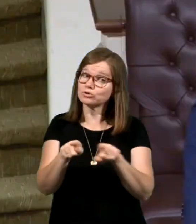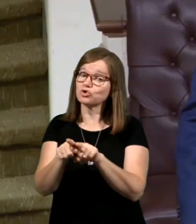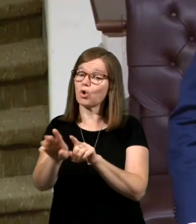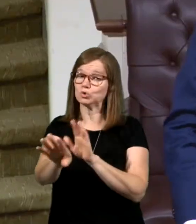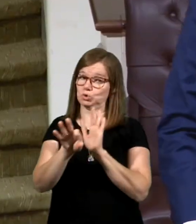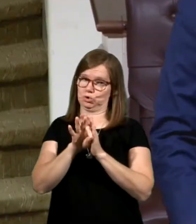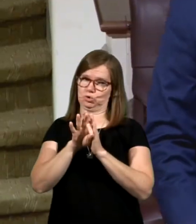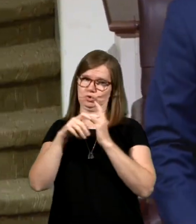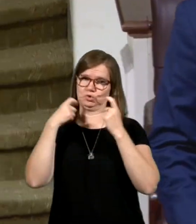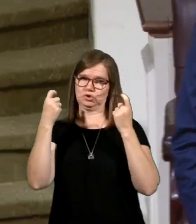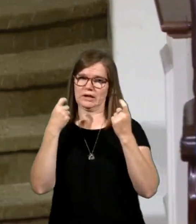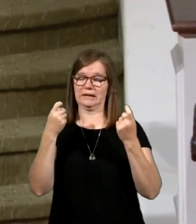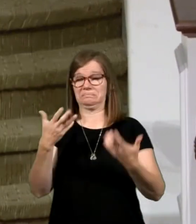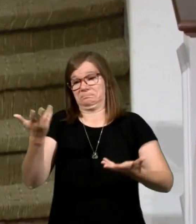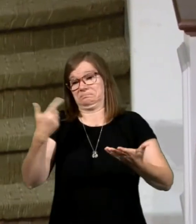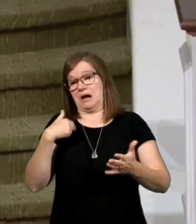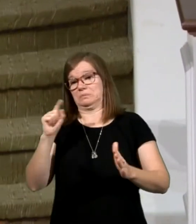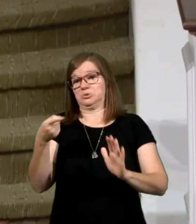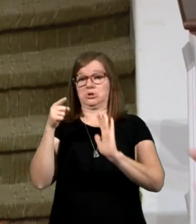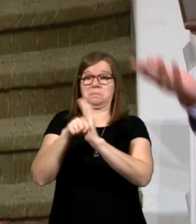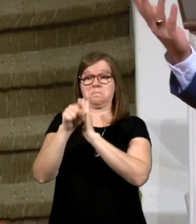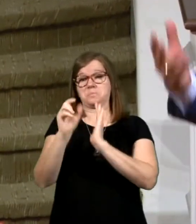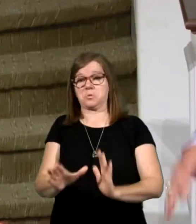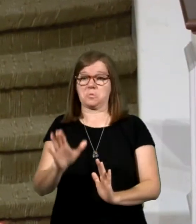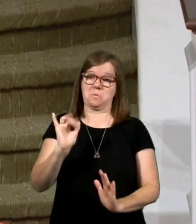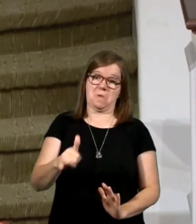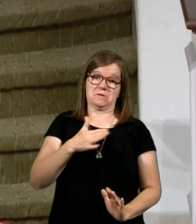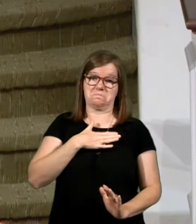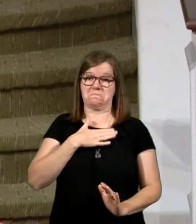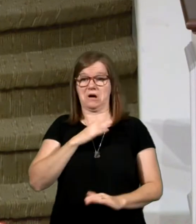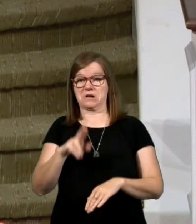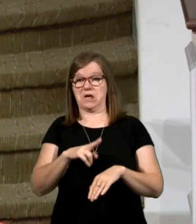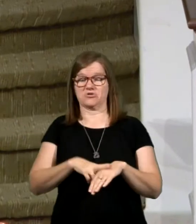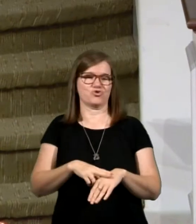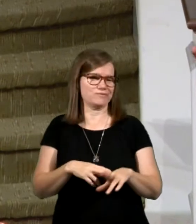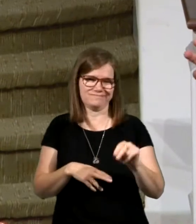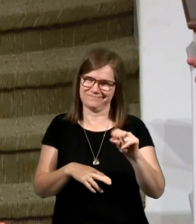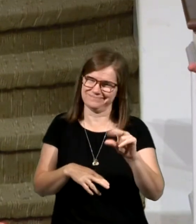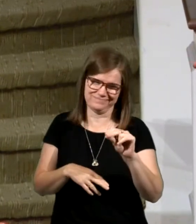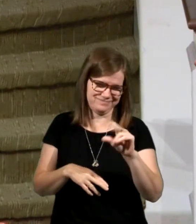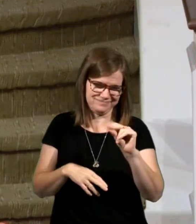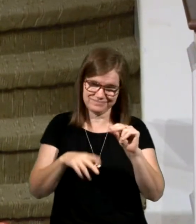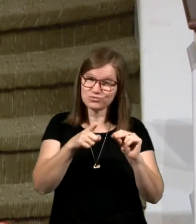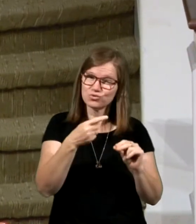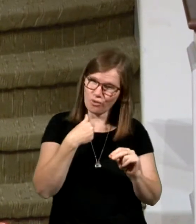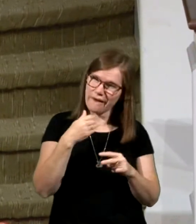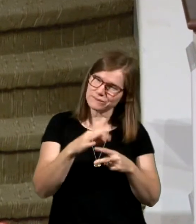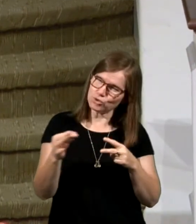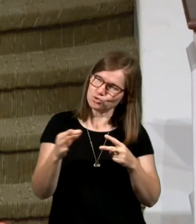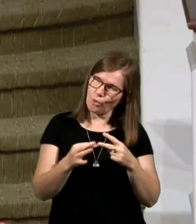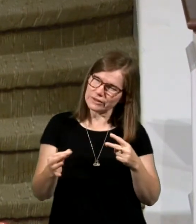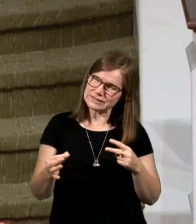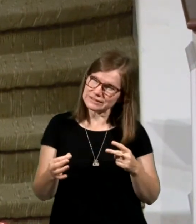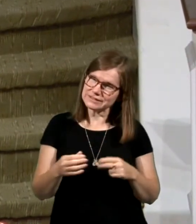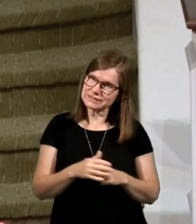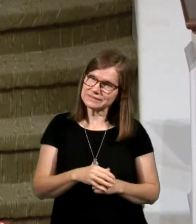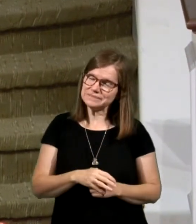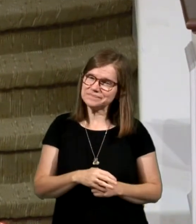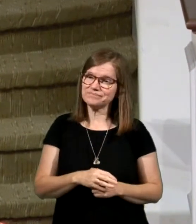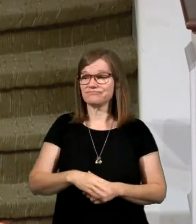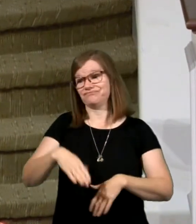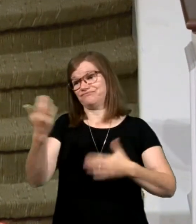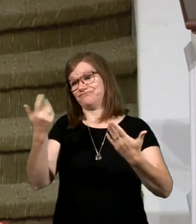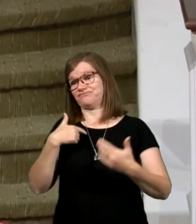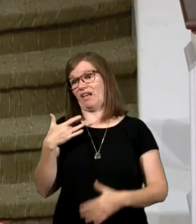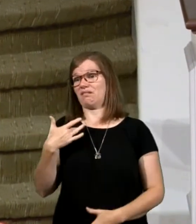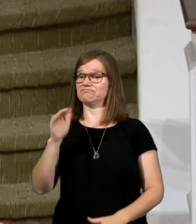can't say, well, I'm just a murderer. I just kill people. That's just my nature. You know, no, no, you have a choice. You don't just say, well, you know, I just have a nature